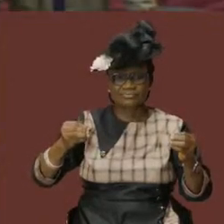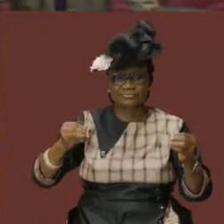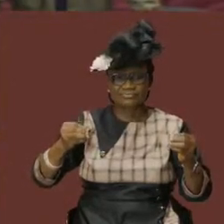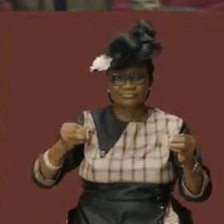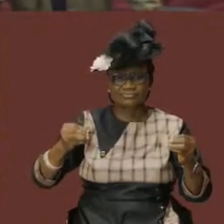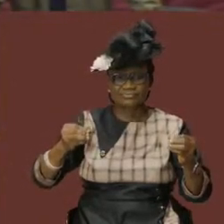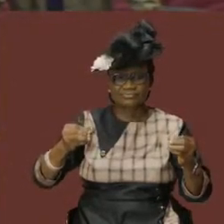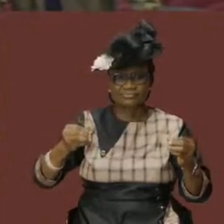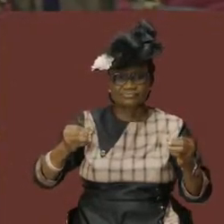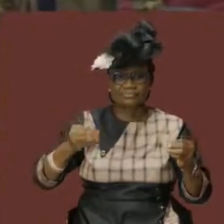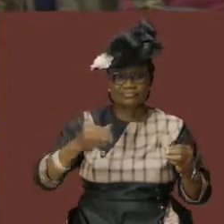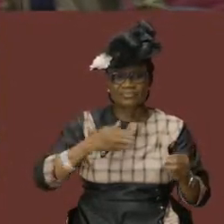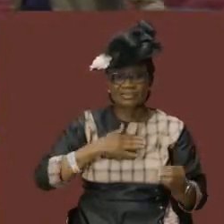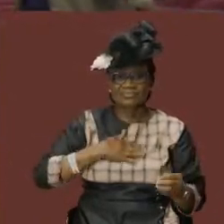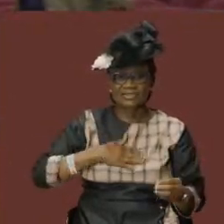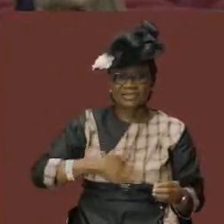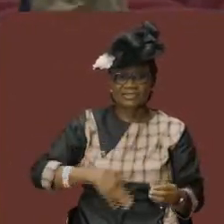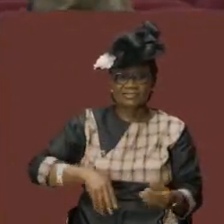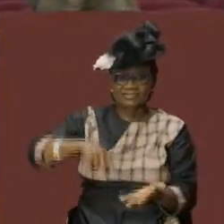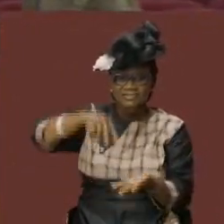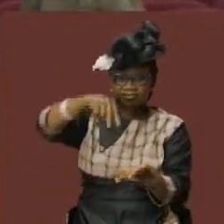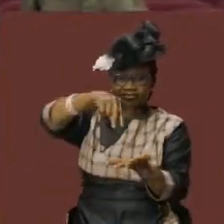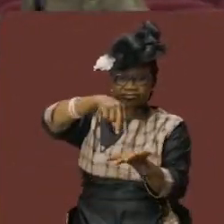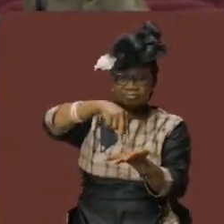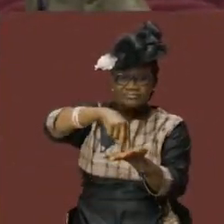whole. Shall we stand, please?